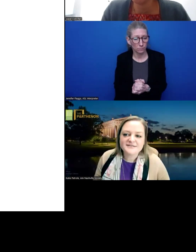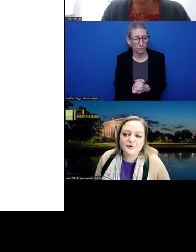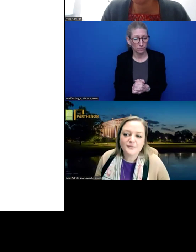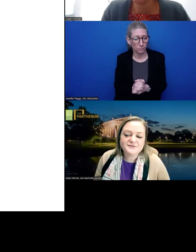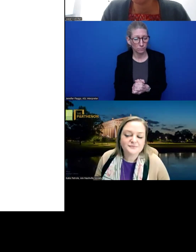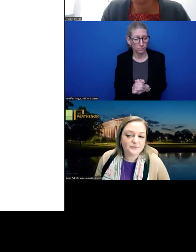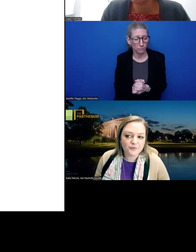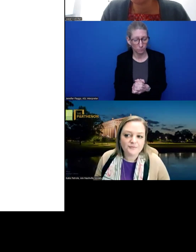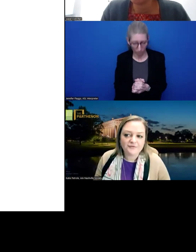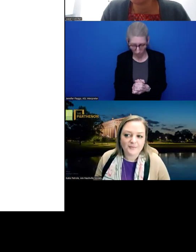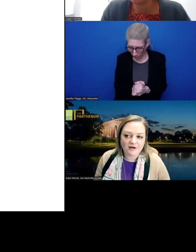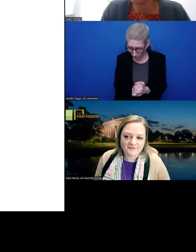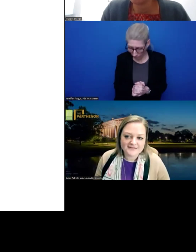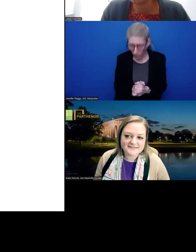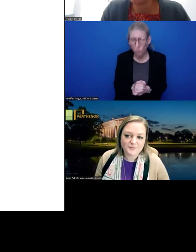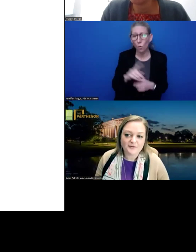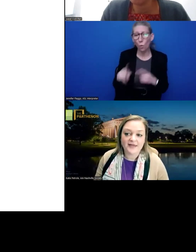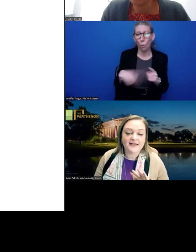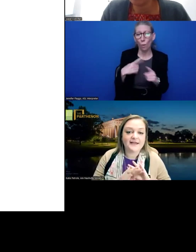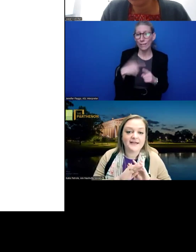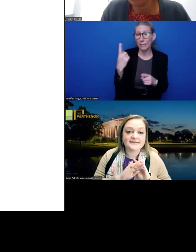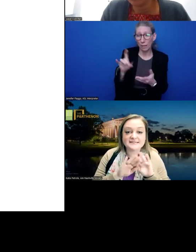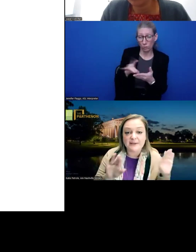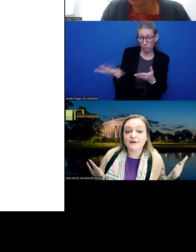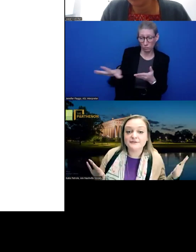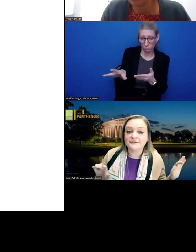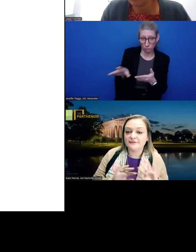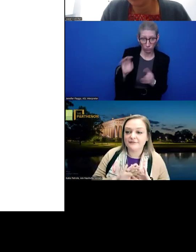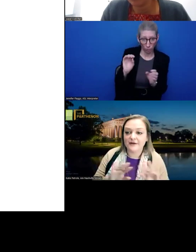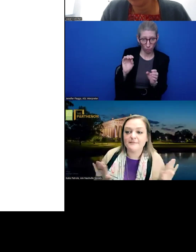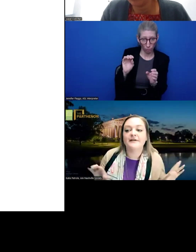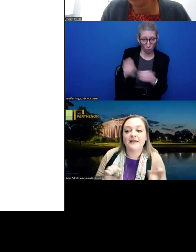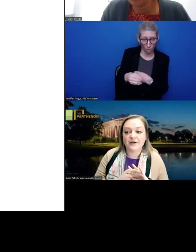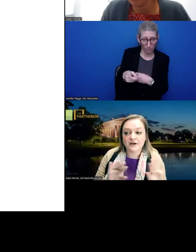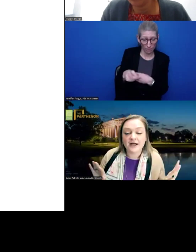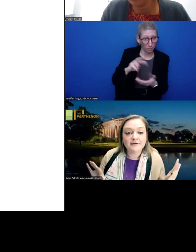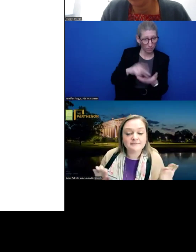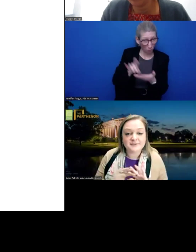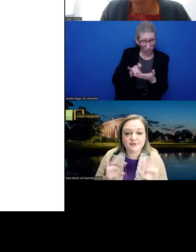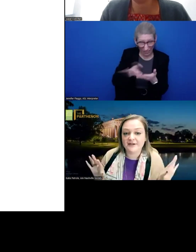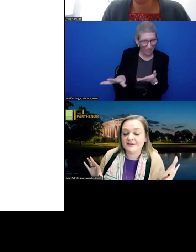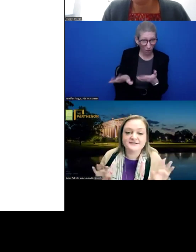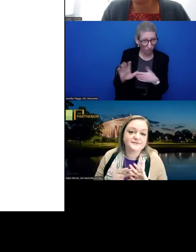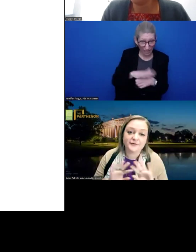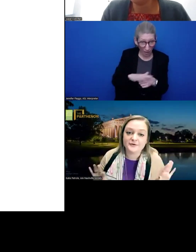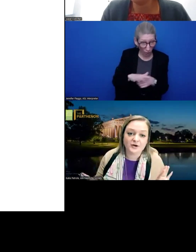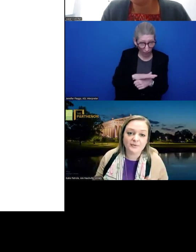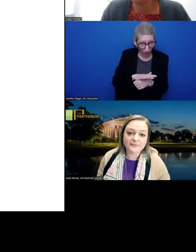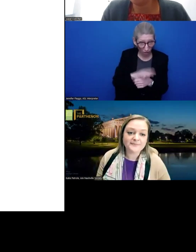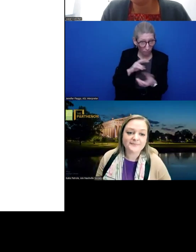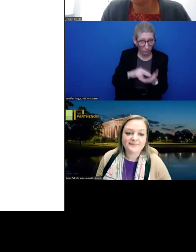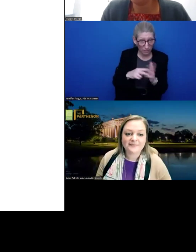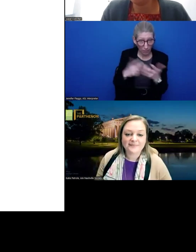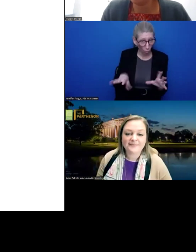And when someone was removed from office, were they expelled from the area to prevent further